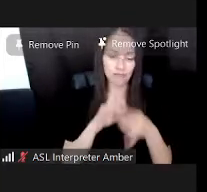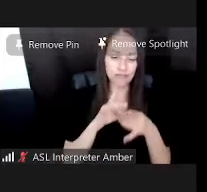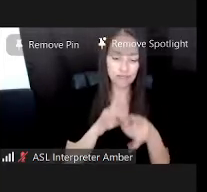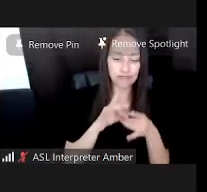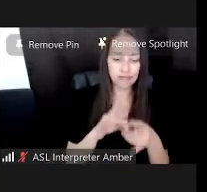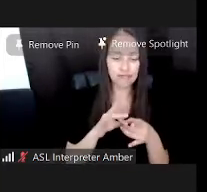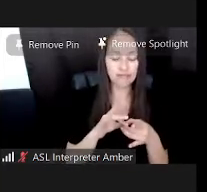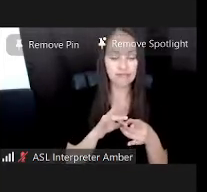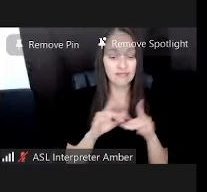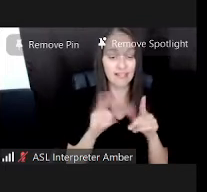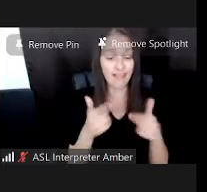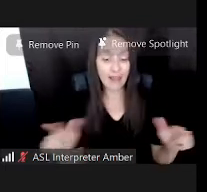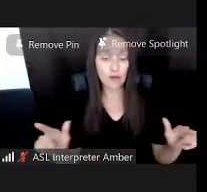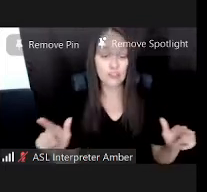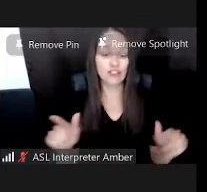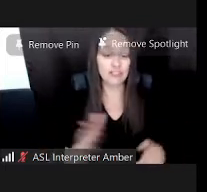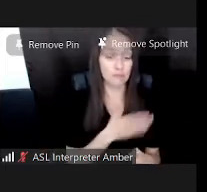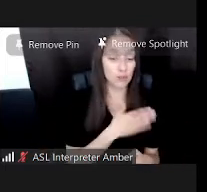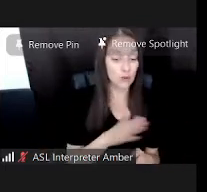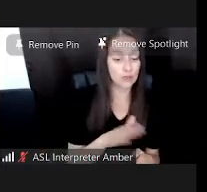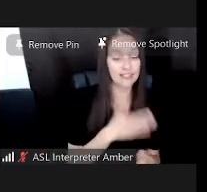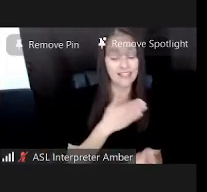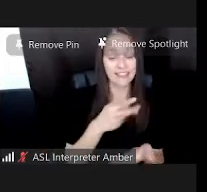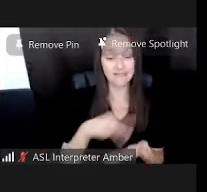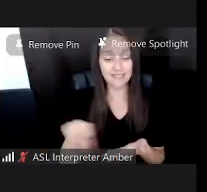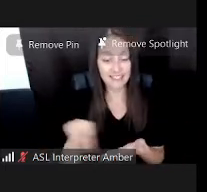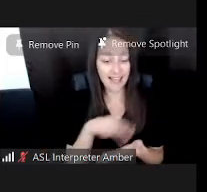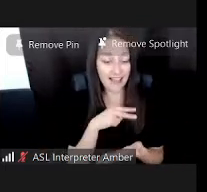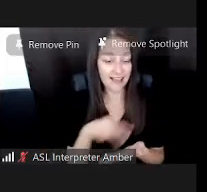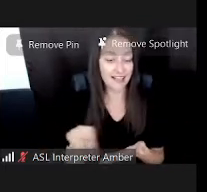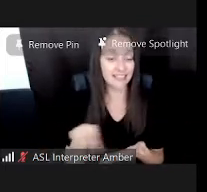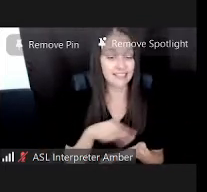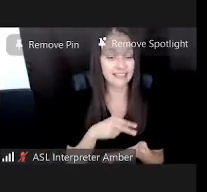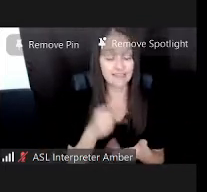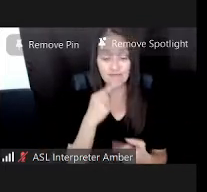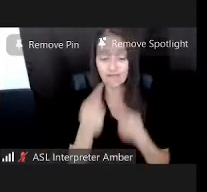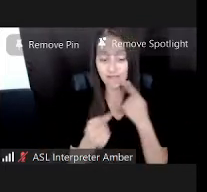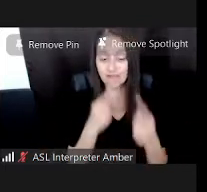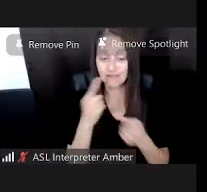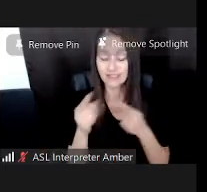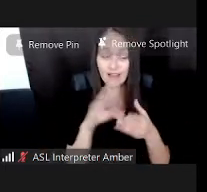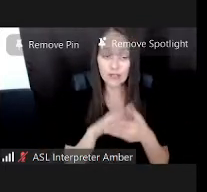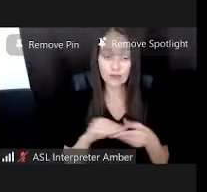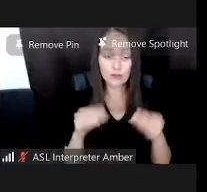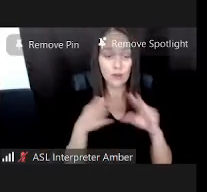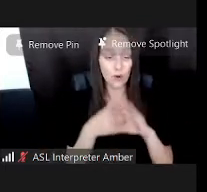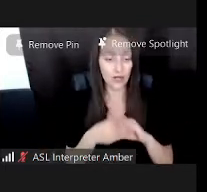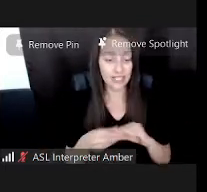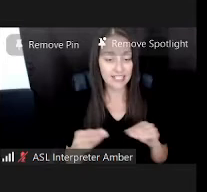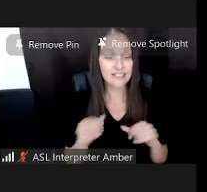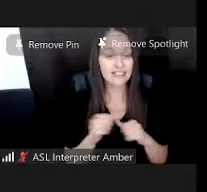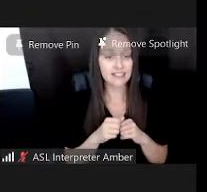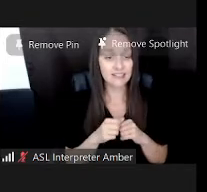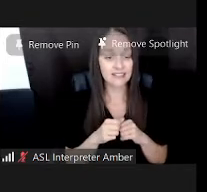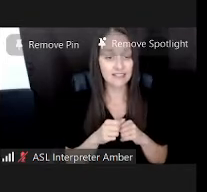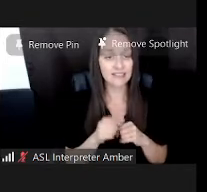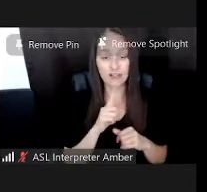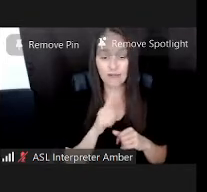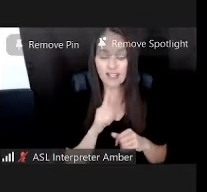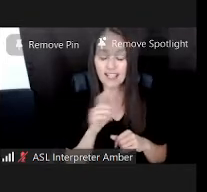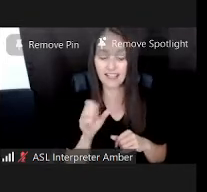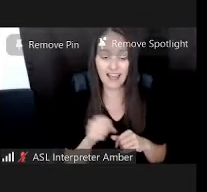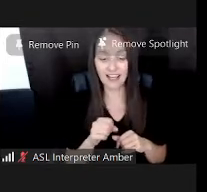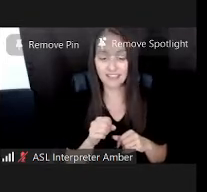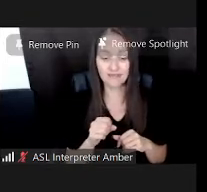the languages of music, the languages of dance, the languages of storytelling, you know, that cut across dominant narratives, that